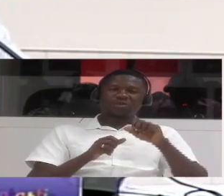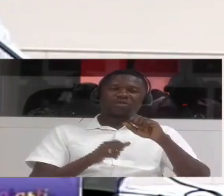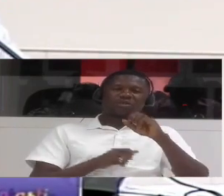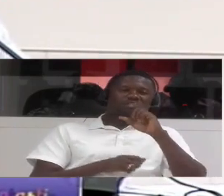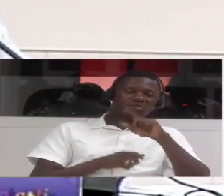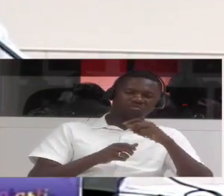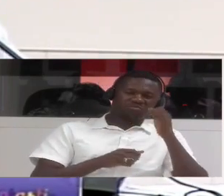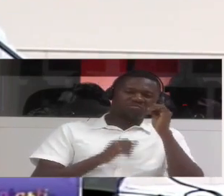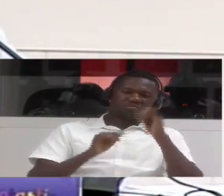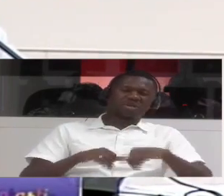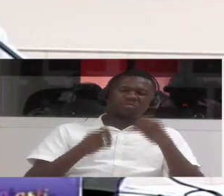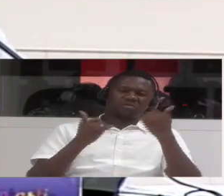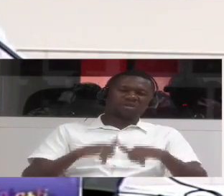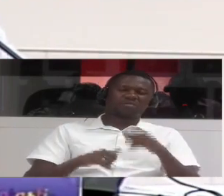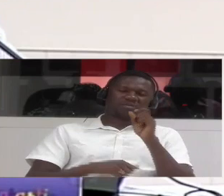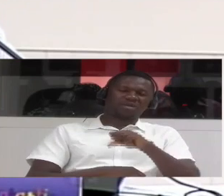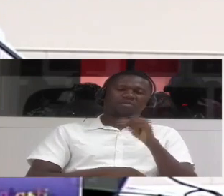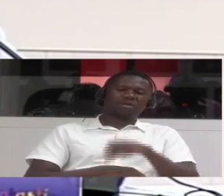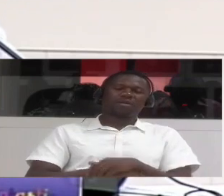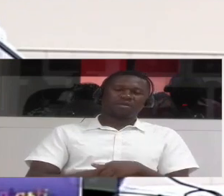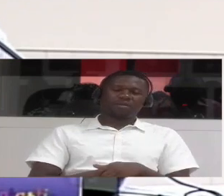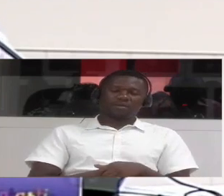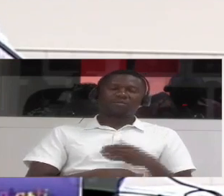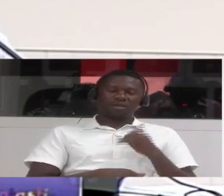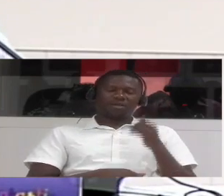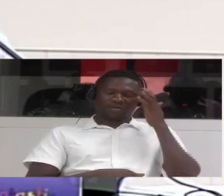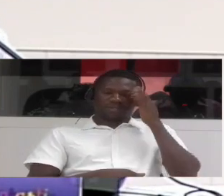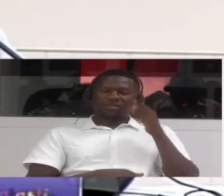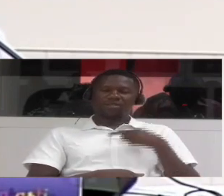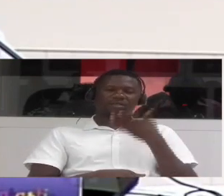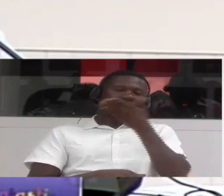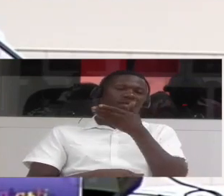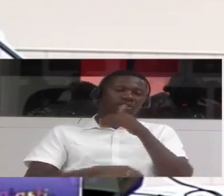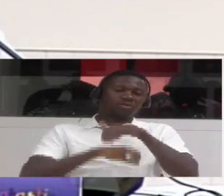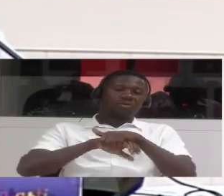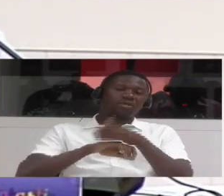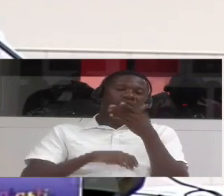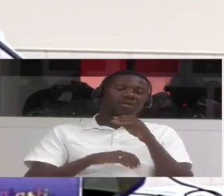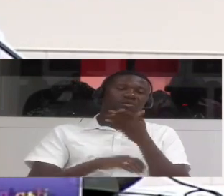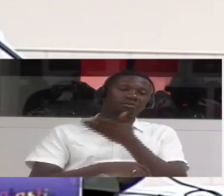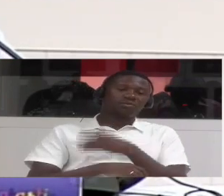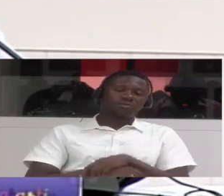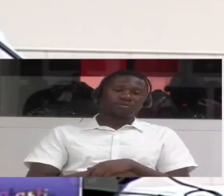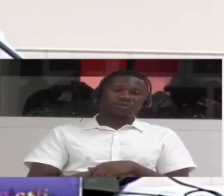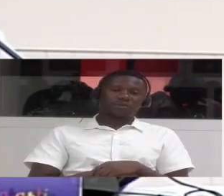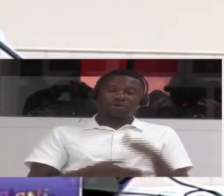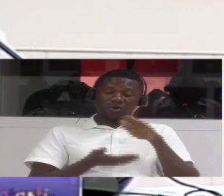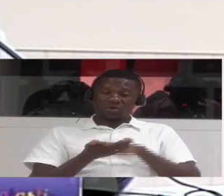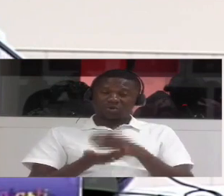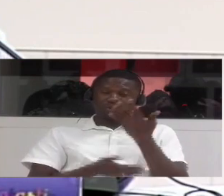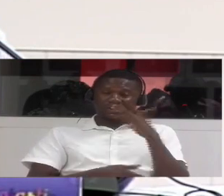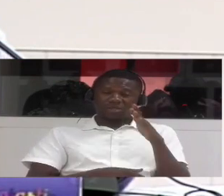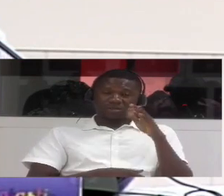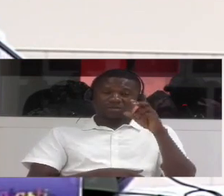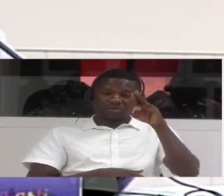so he's in the UK now. Indeed. And on 10th November